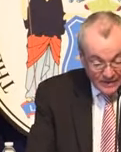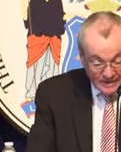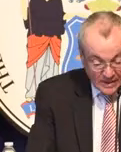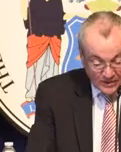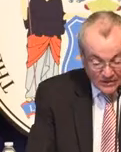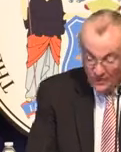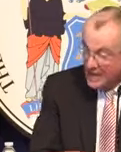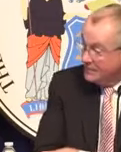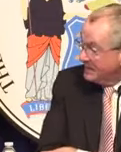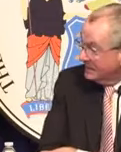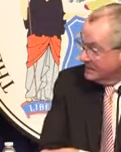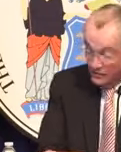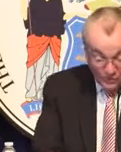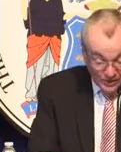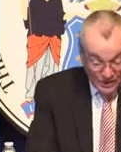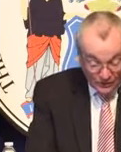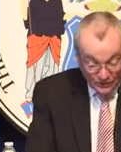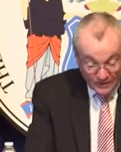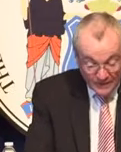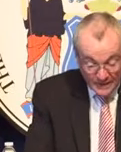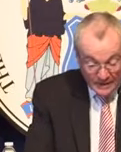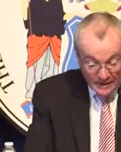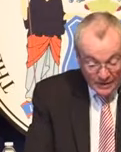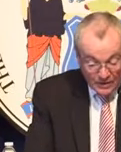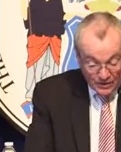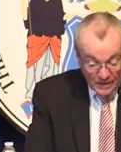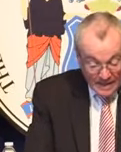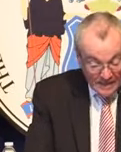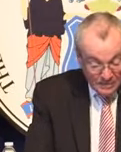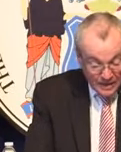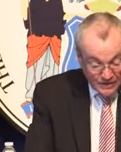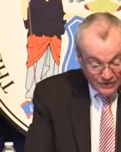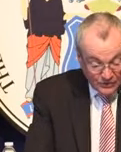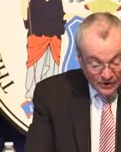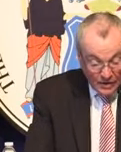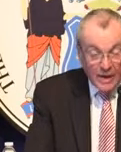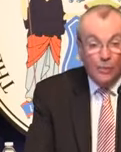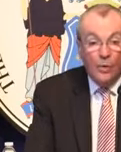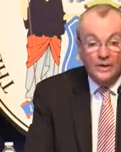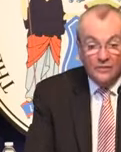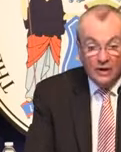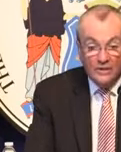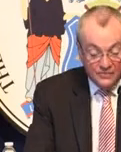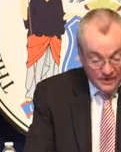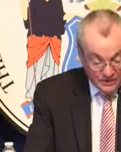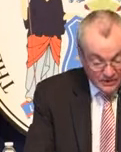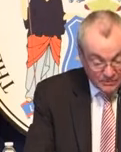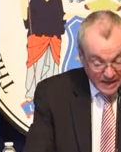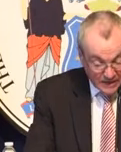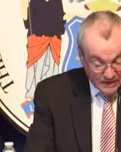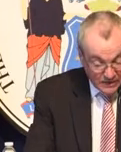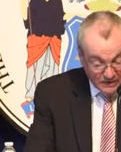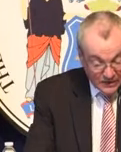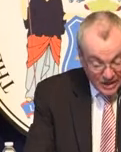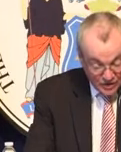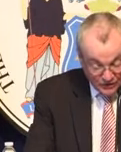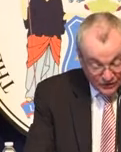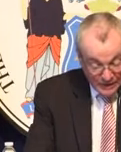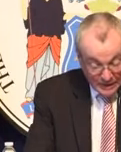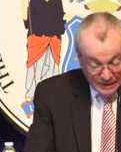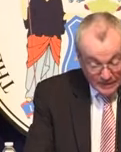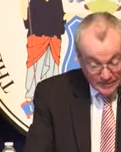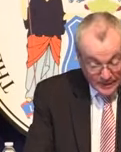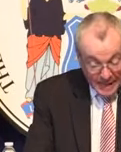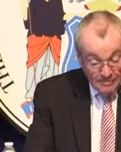and 1,705 ventilators were in use. 39 patients are at one of our field medical